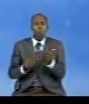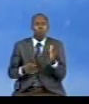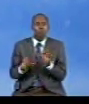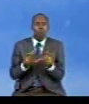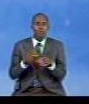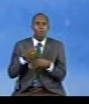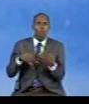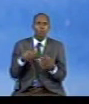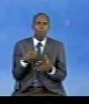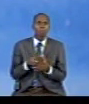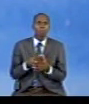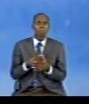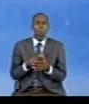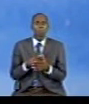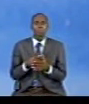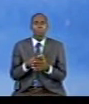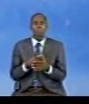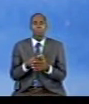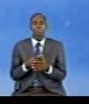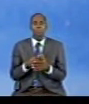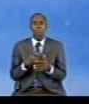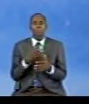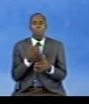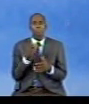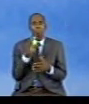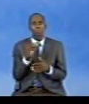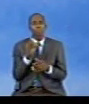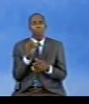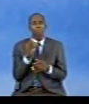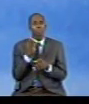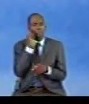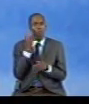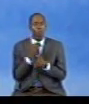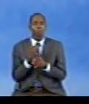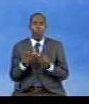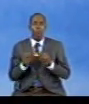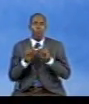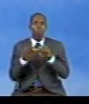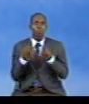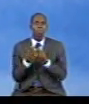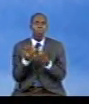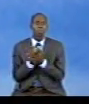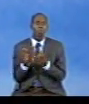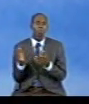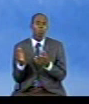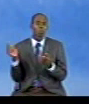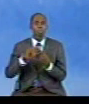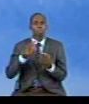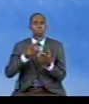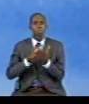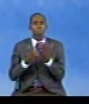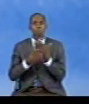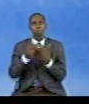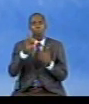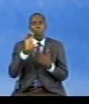fibroid or that thing. So I just continued like that. See, December, one of our pastors was encouraging me